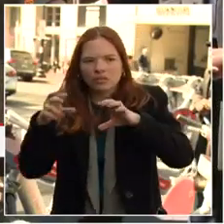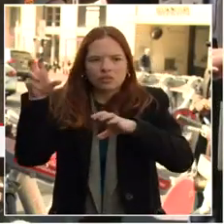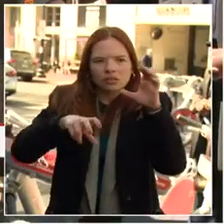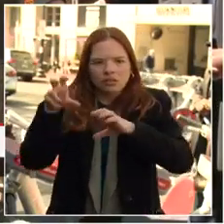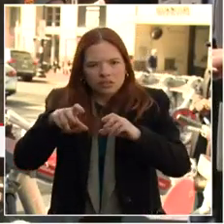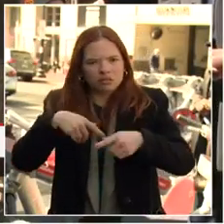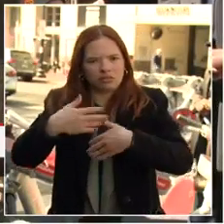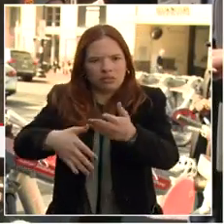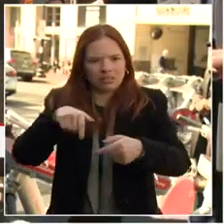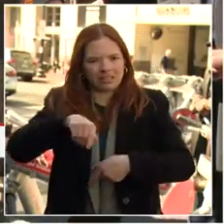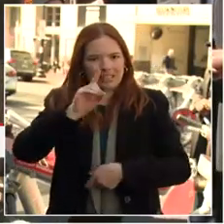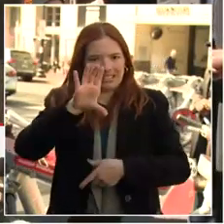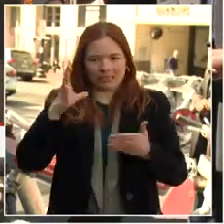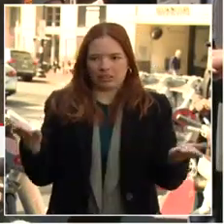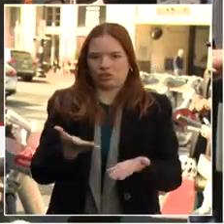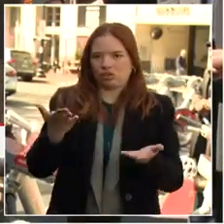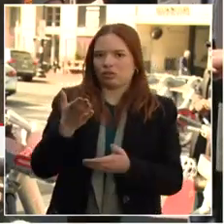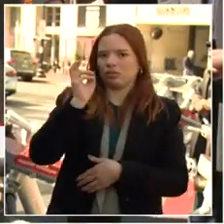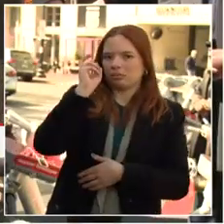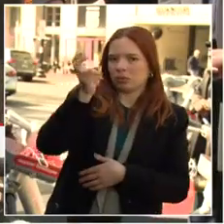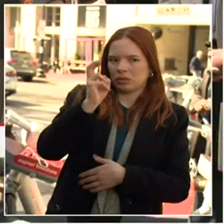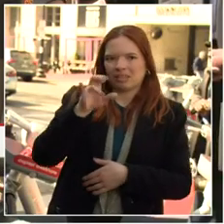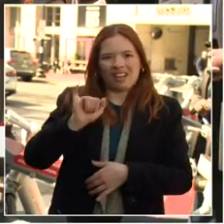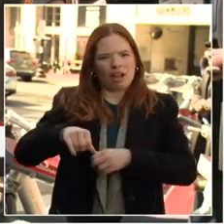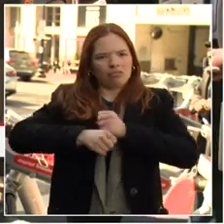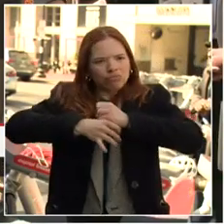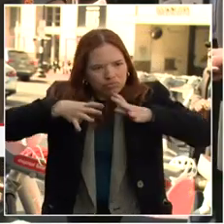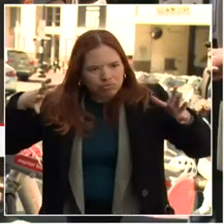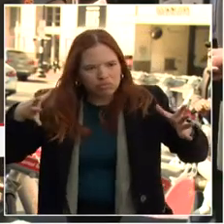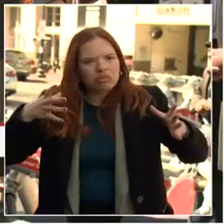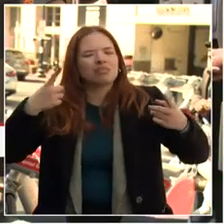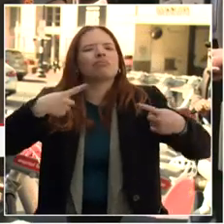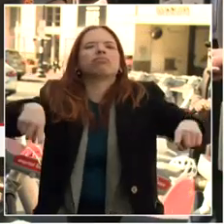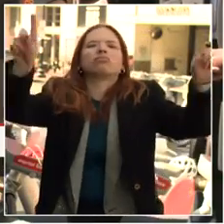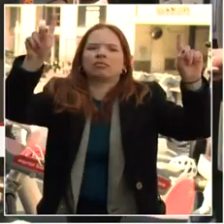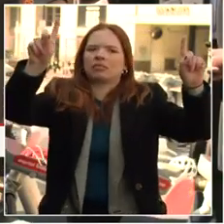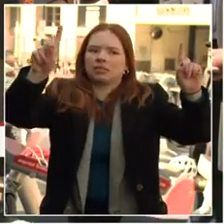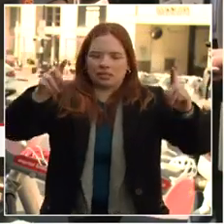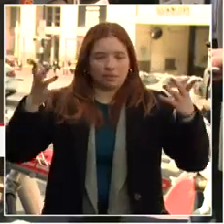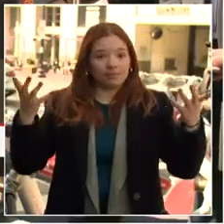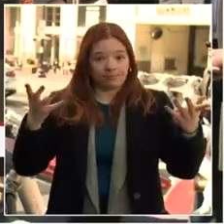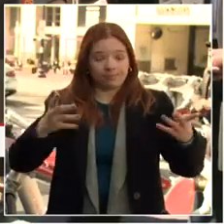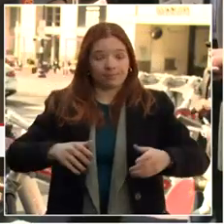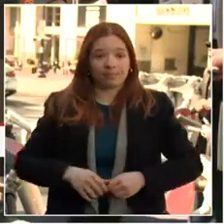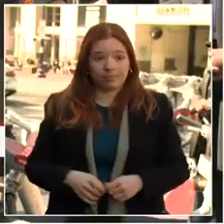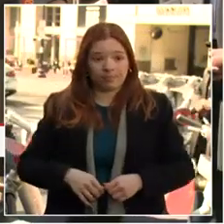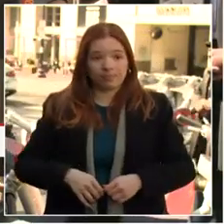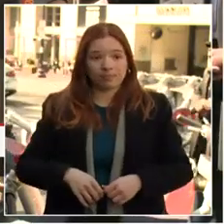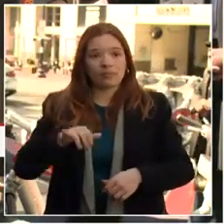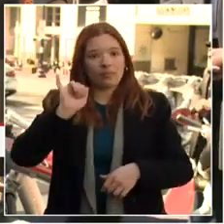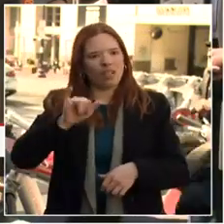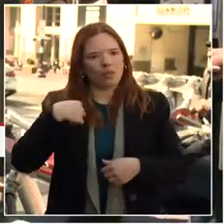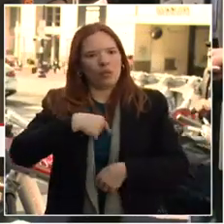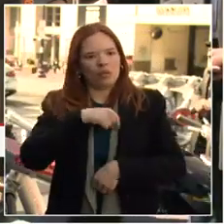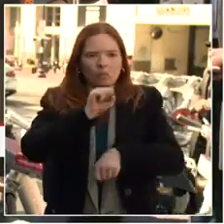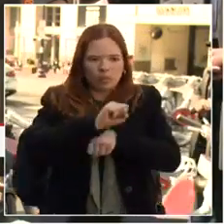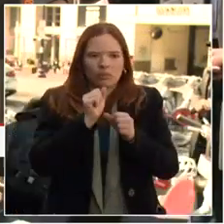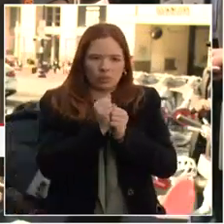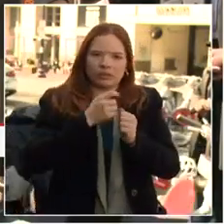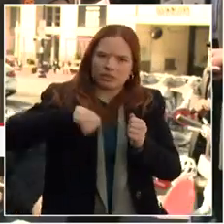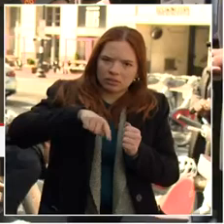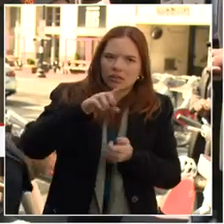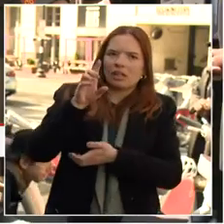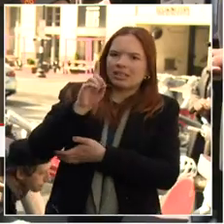to continue to grow and continue to thrive. So together we are working to make Washington, D.C. a model city for